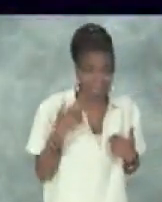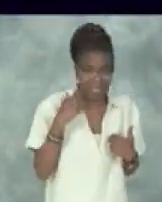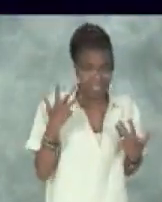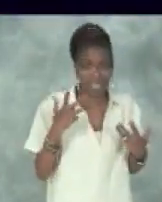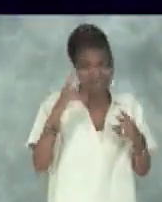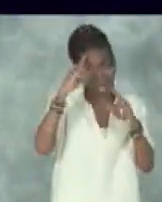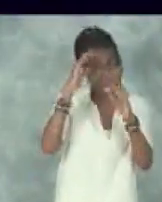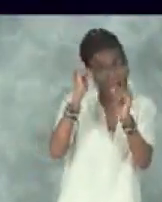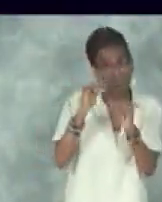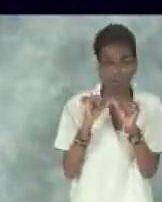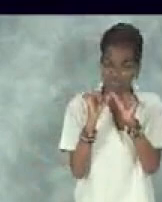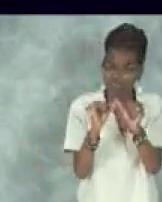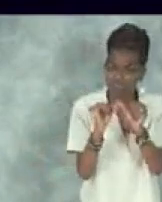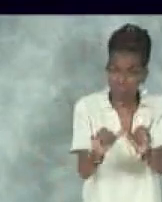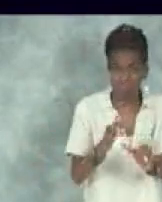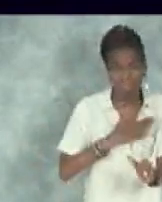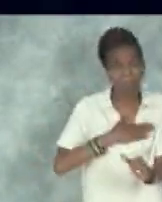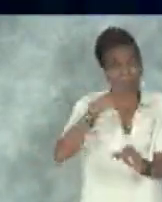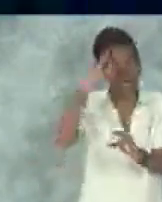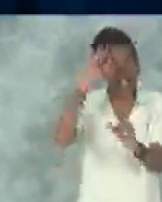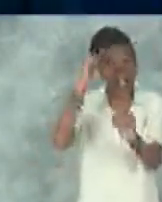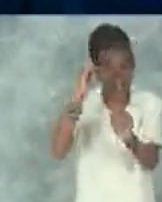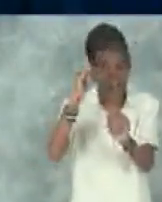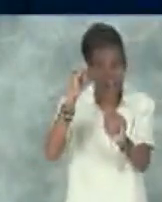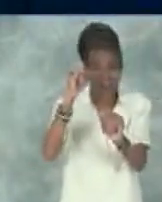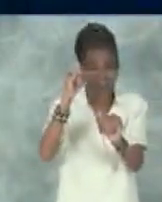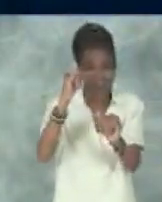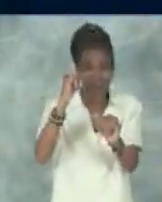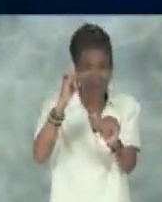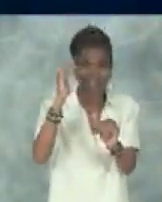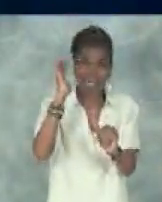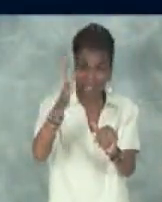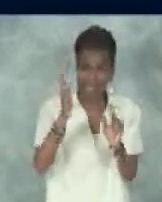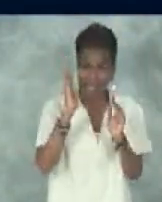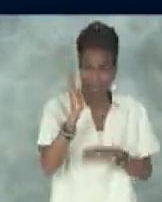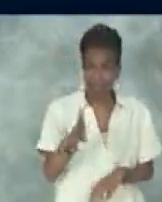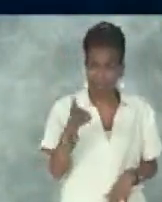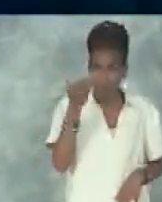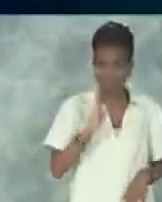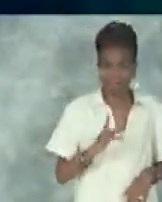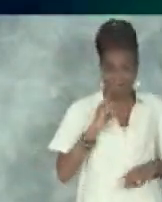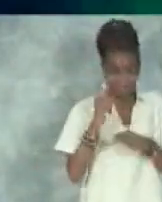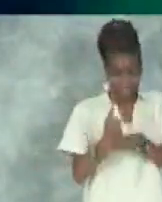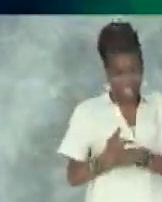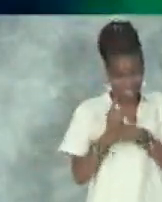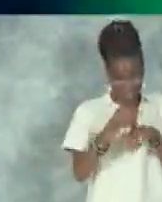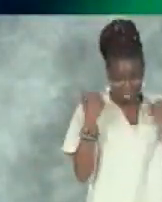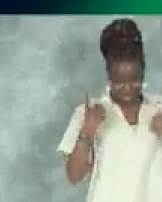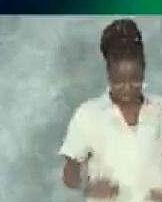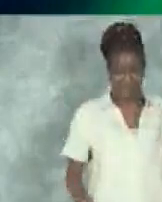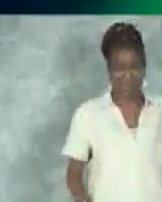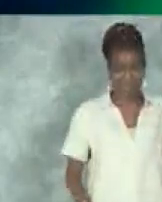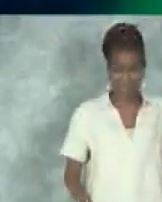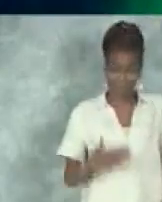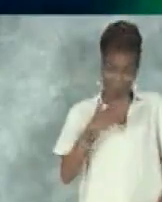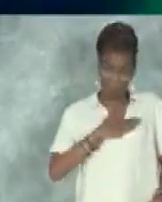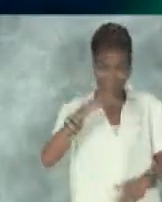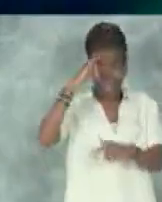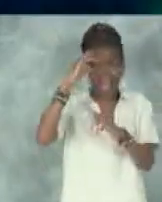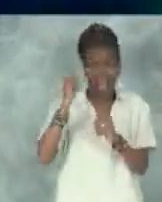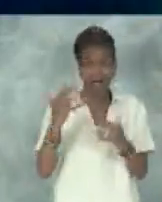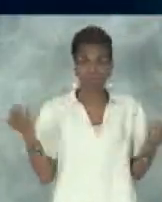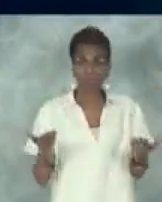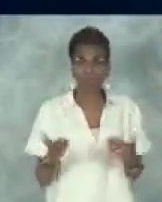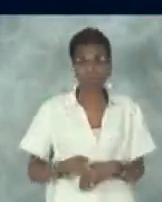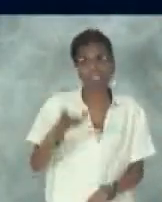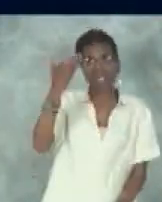hope. My hope is that God will take care of me. My hope